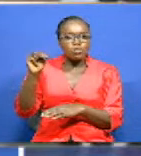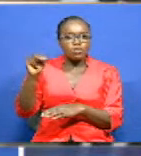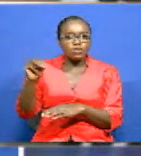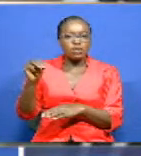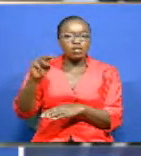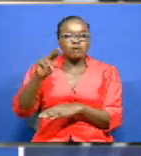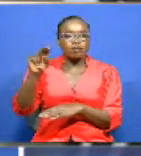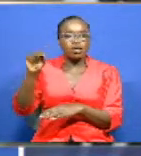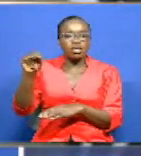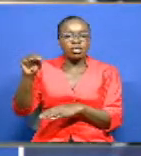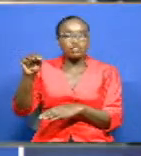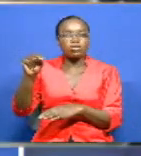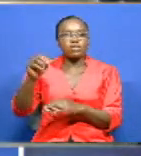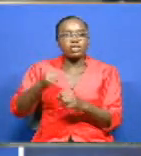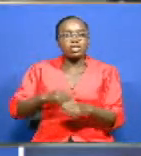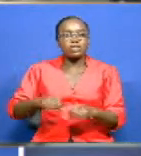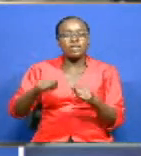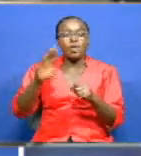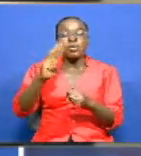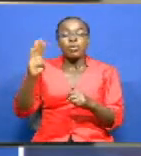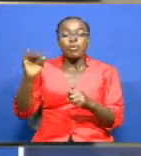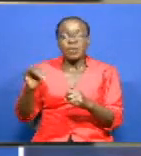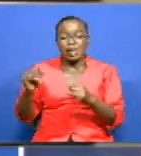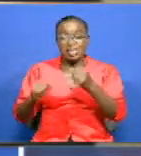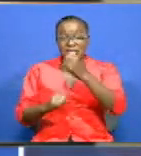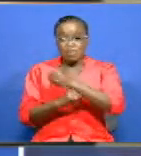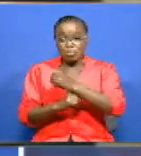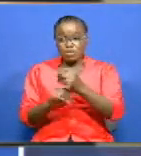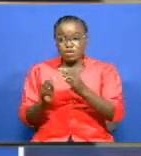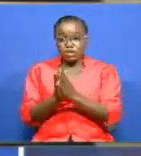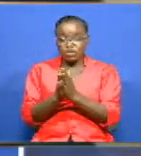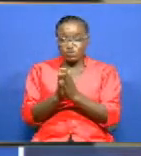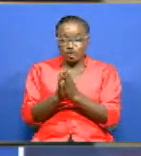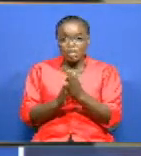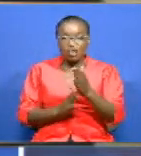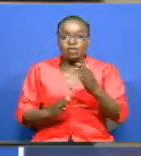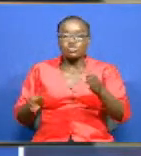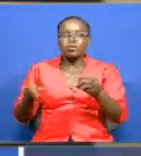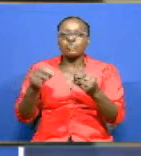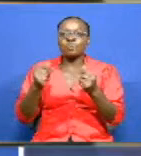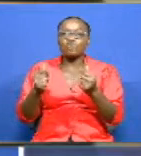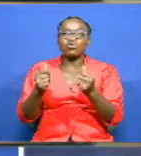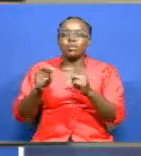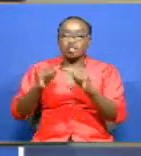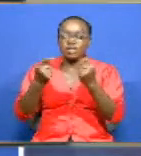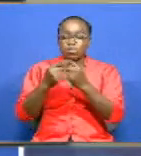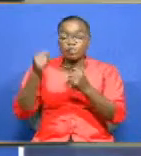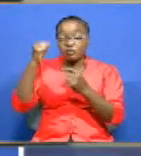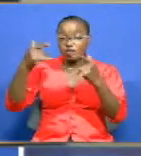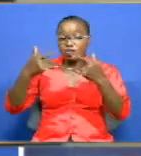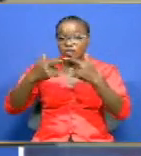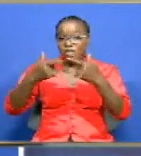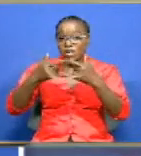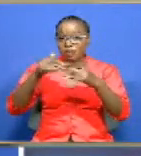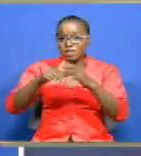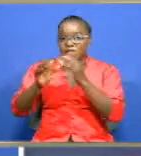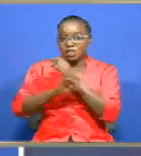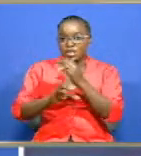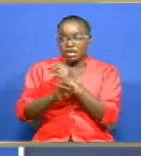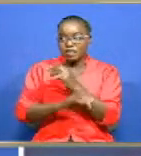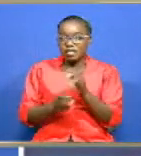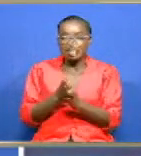Kenyans to support the BBI with a view of bridging widening tribal and political gaps in the country. Kwa dhati